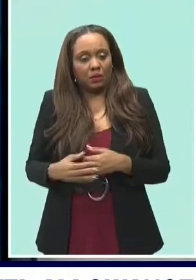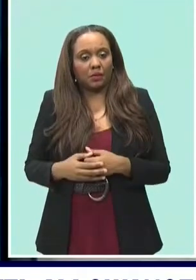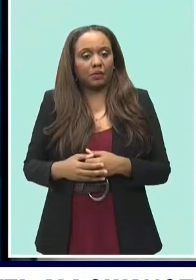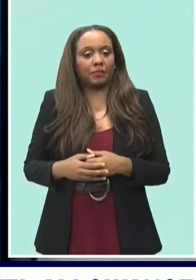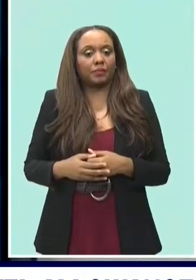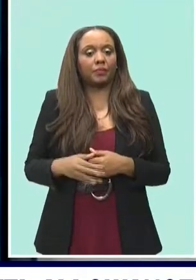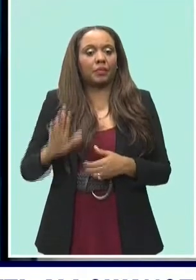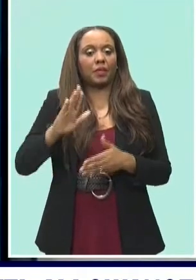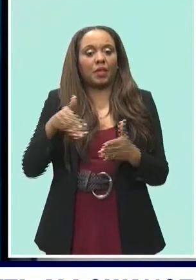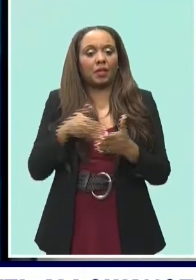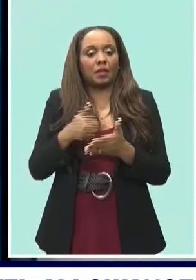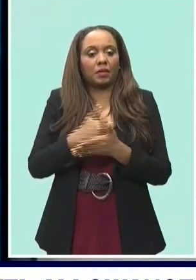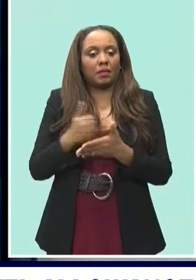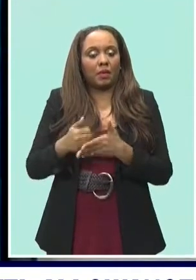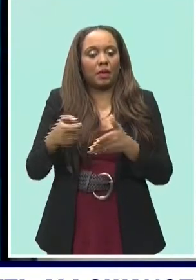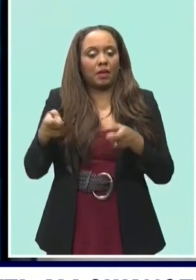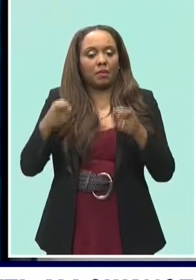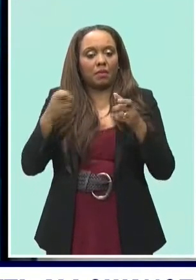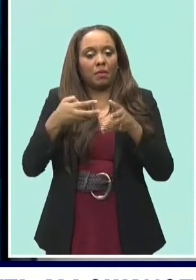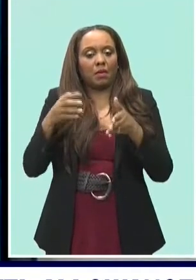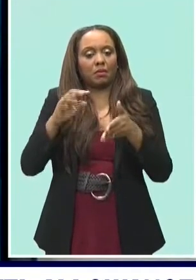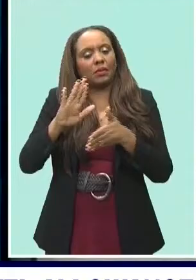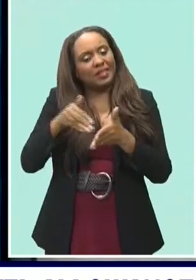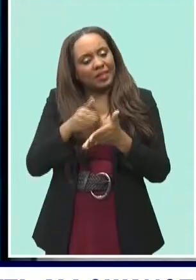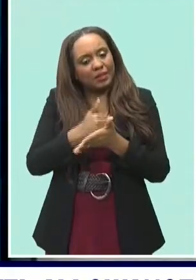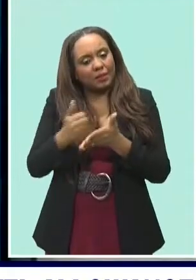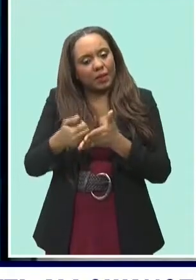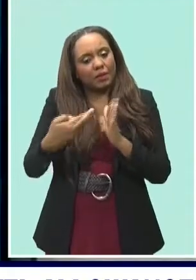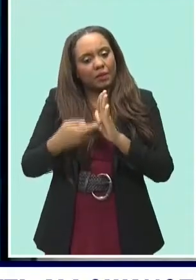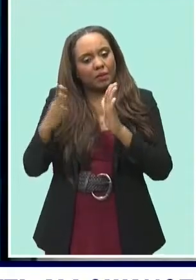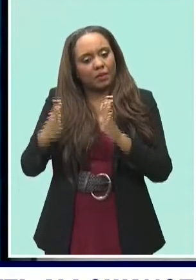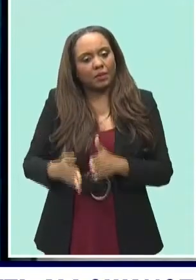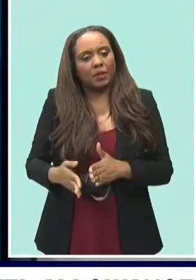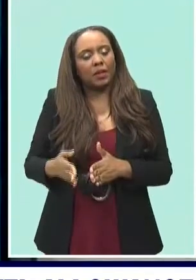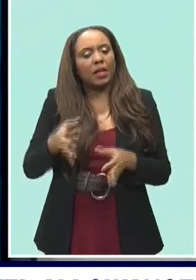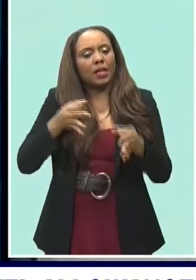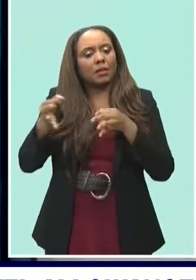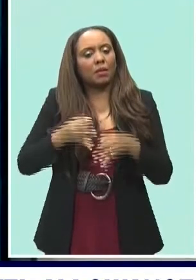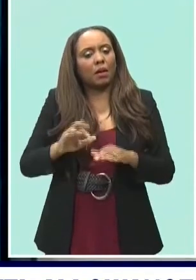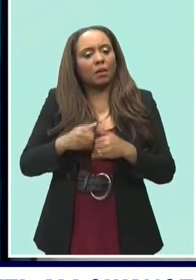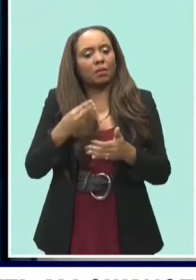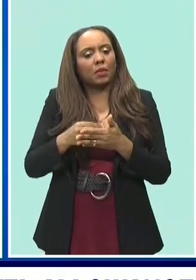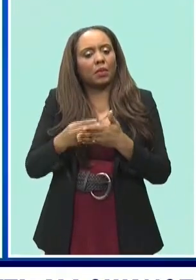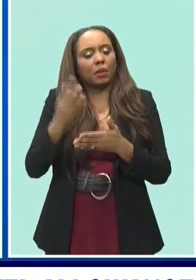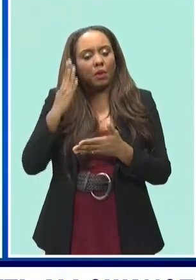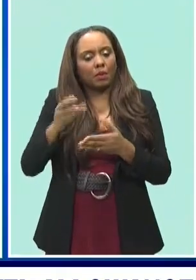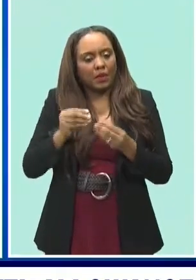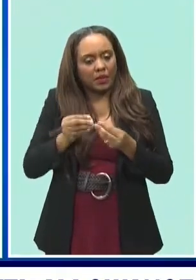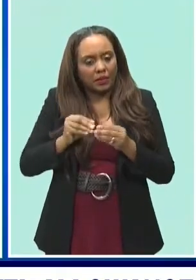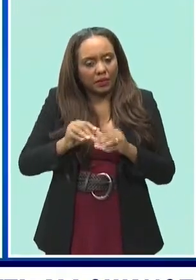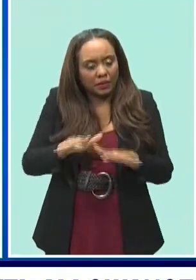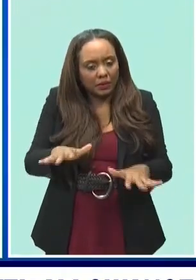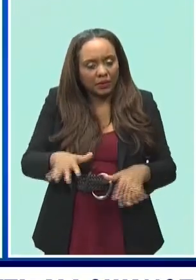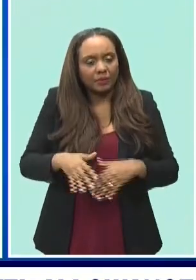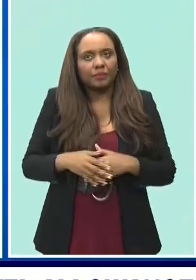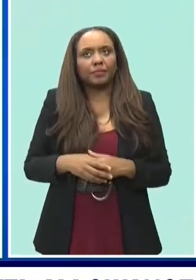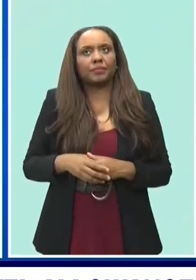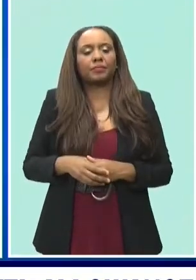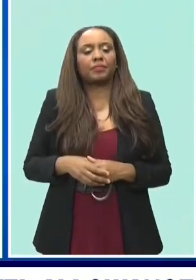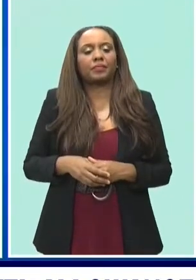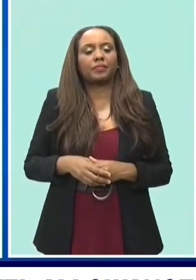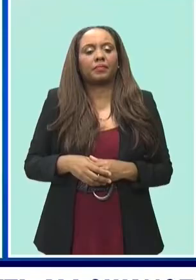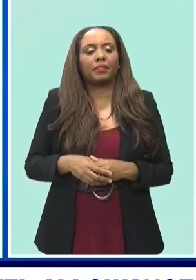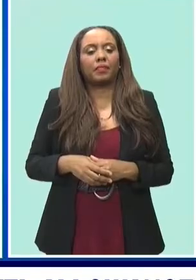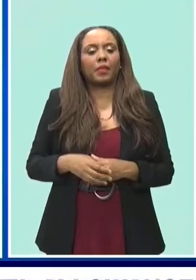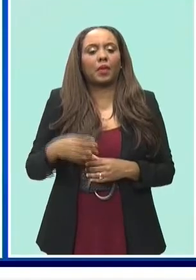of Barbados, Ian Collymore, today explained how the money will be dispersed. You are allowed to take